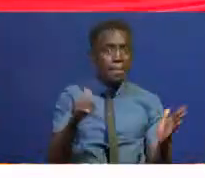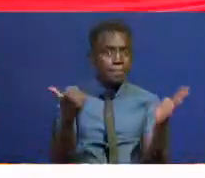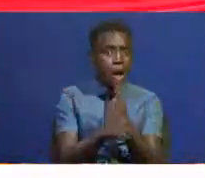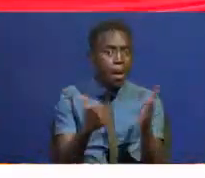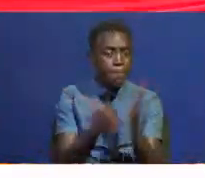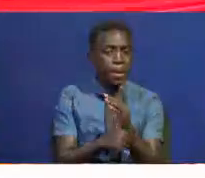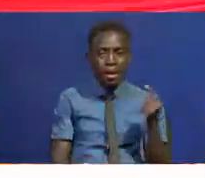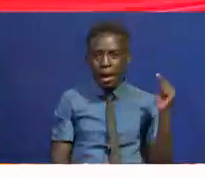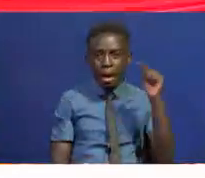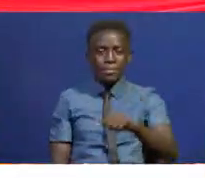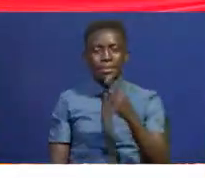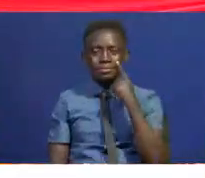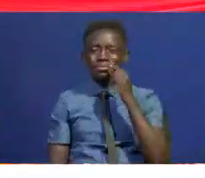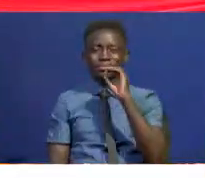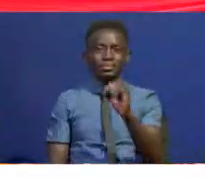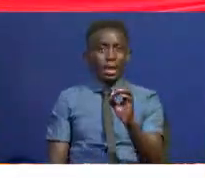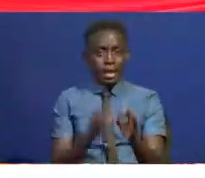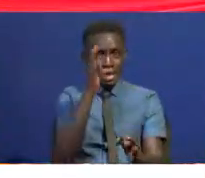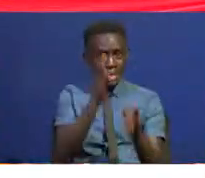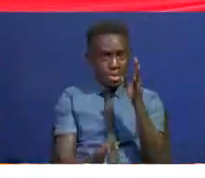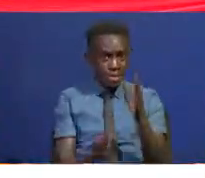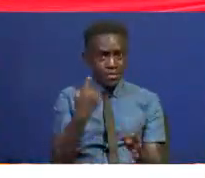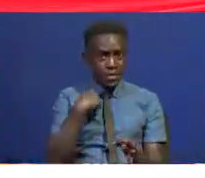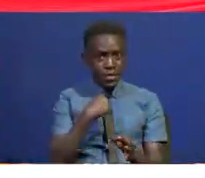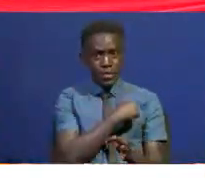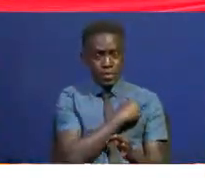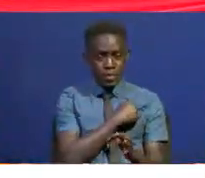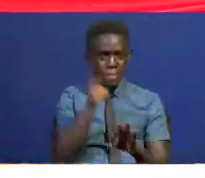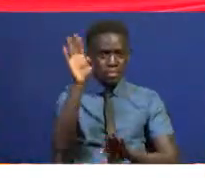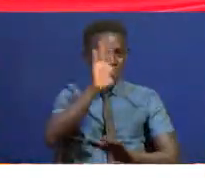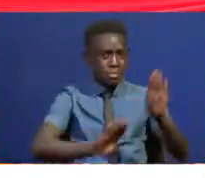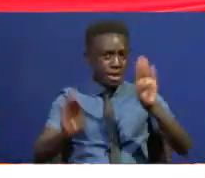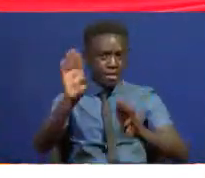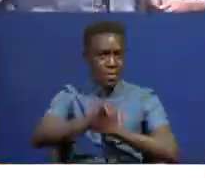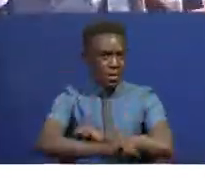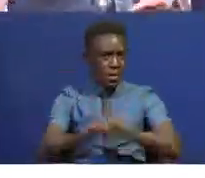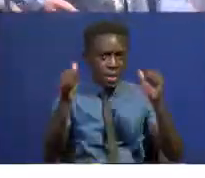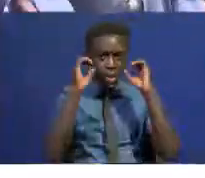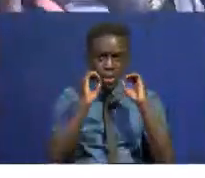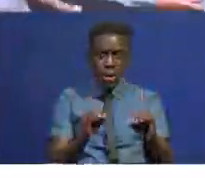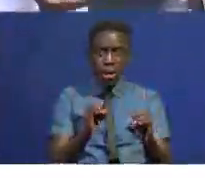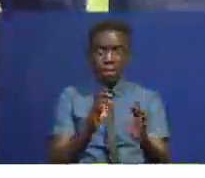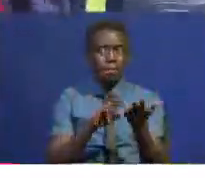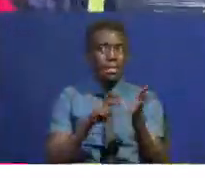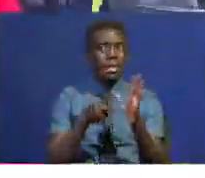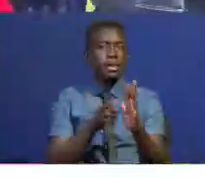nidhamu hatutapata matokeo ambayo tunayahitaji.